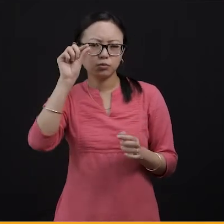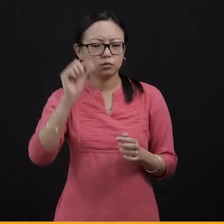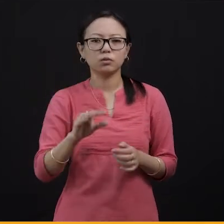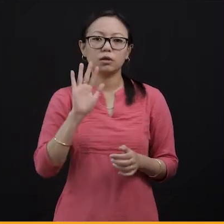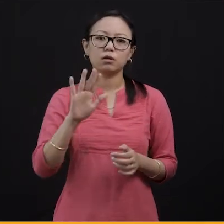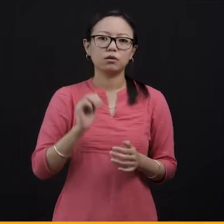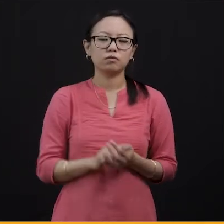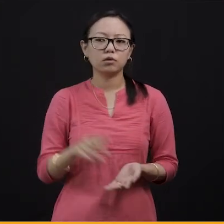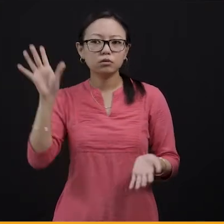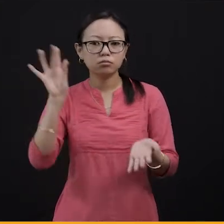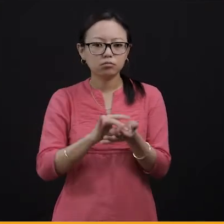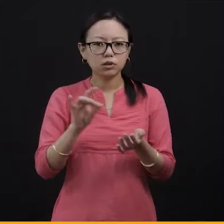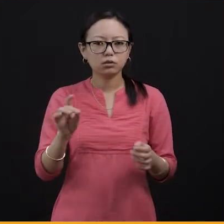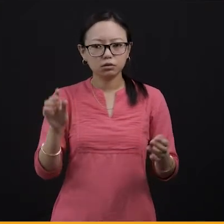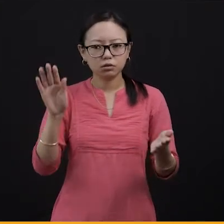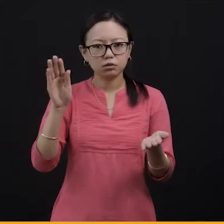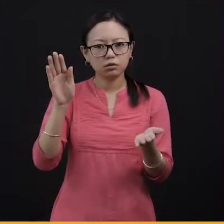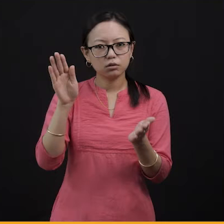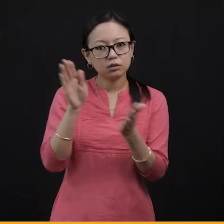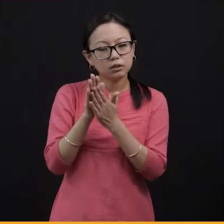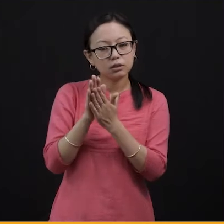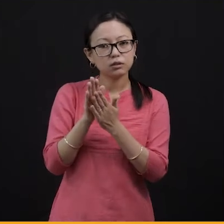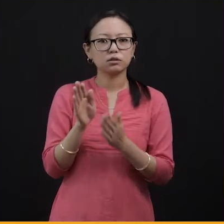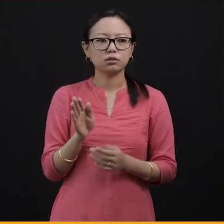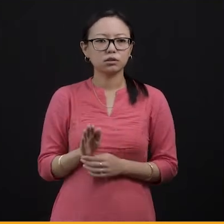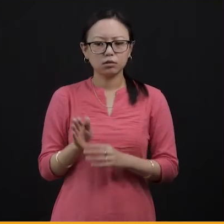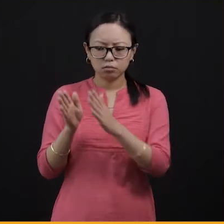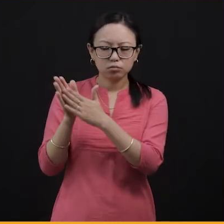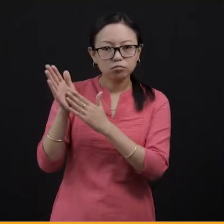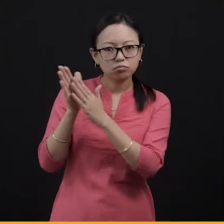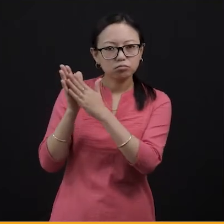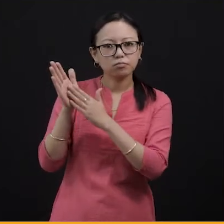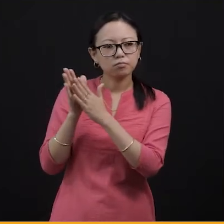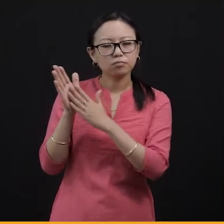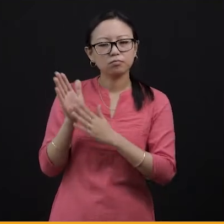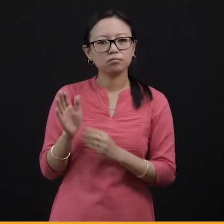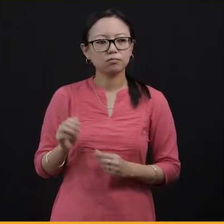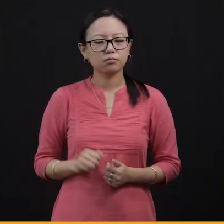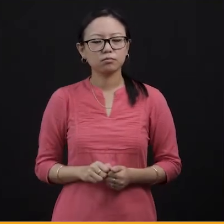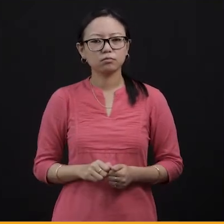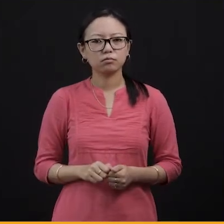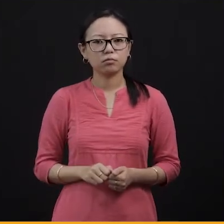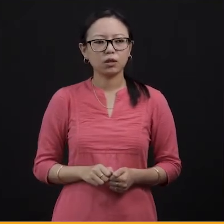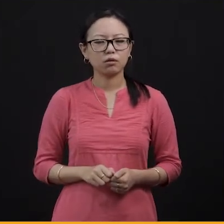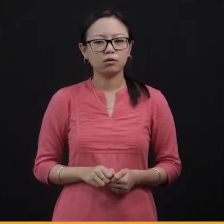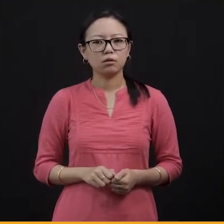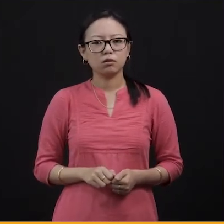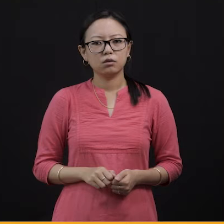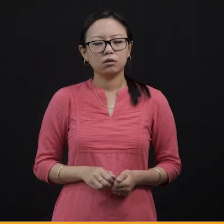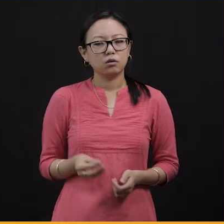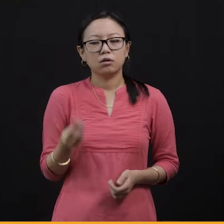this magnet. So in some soil, you will find many